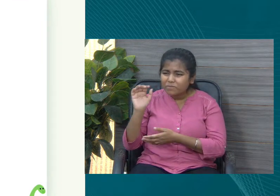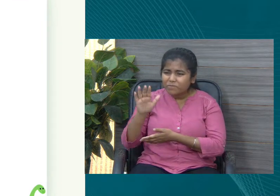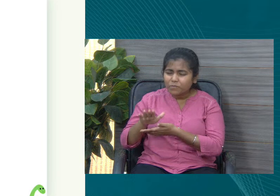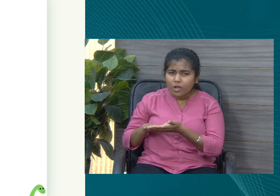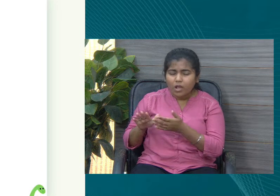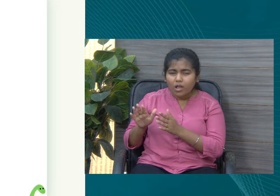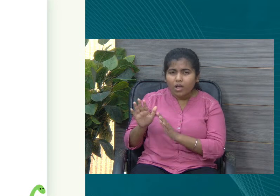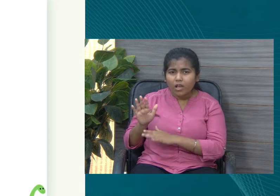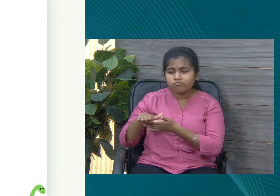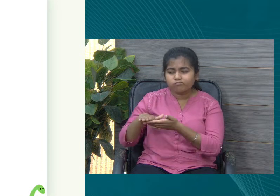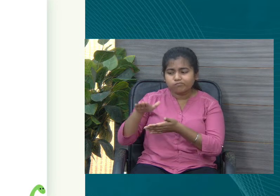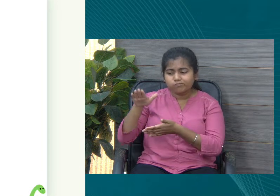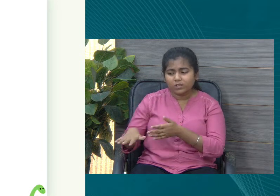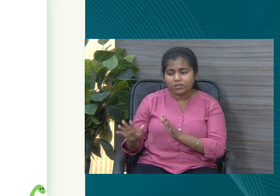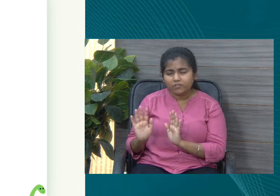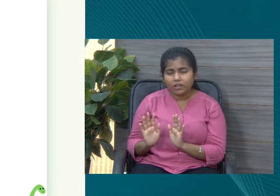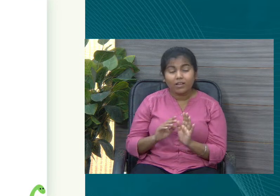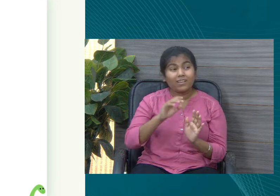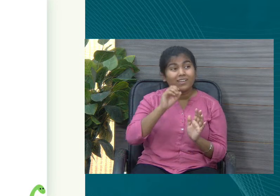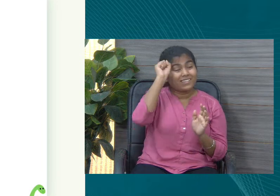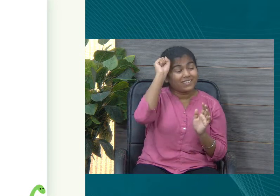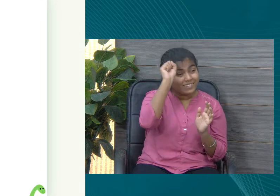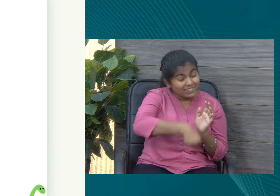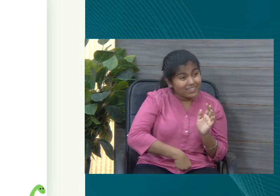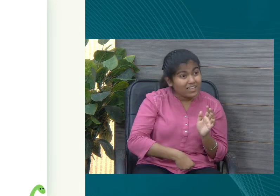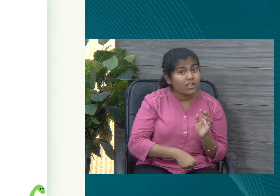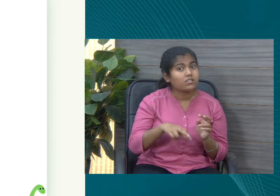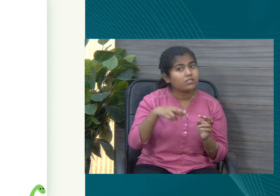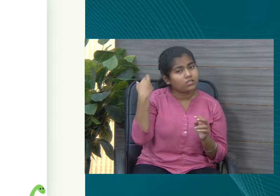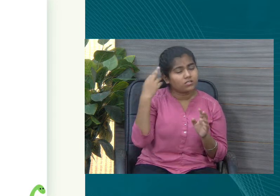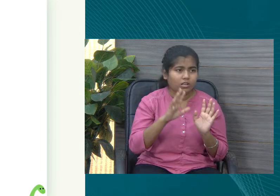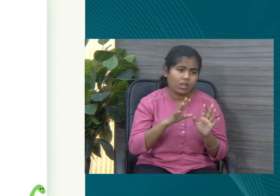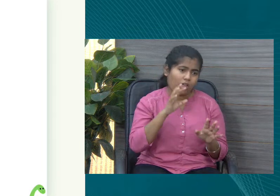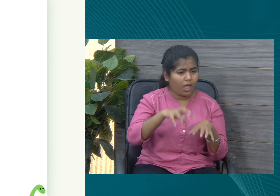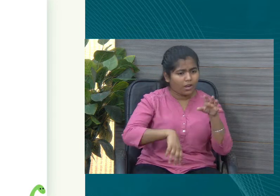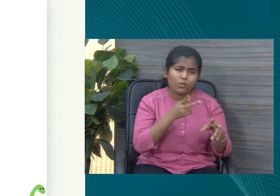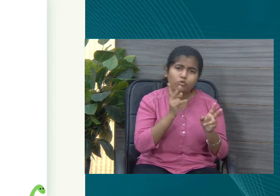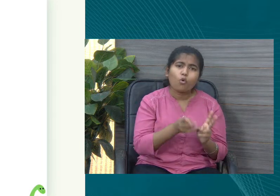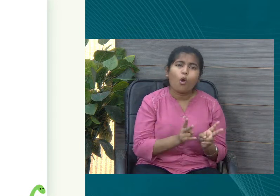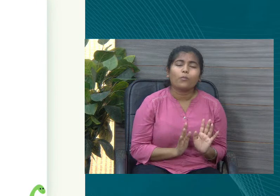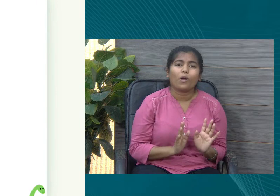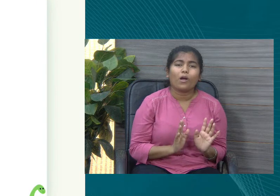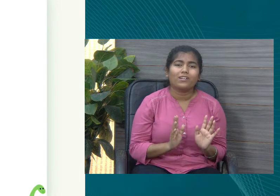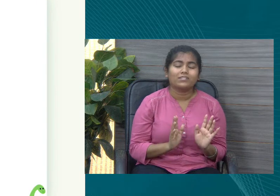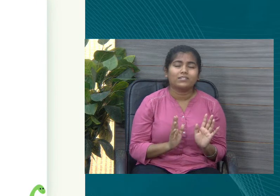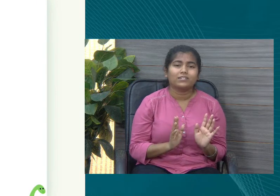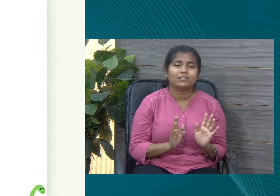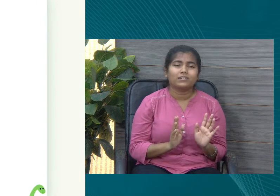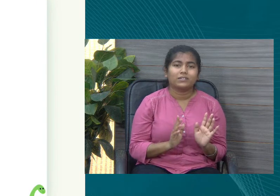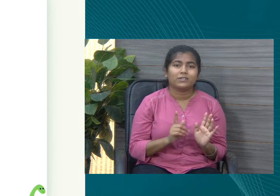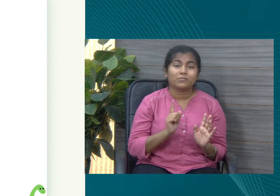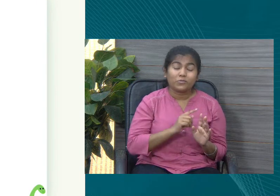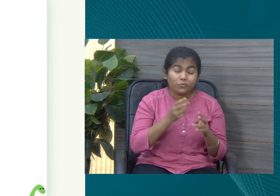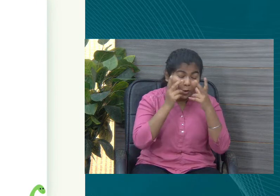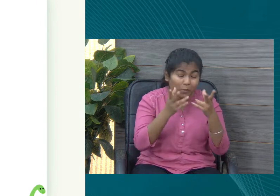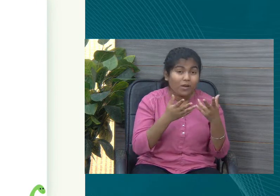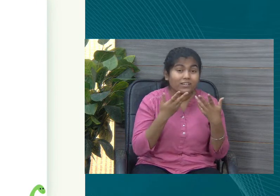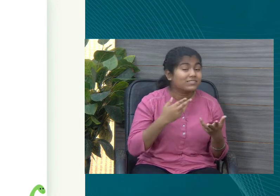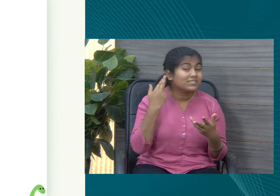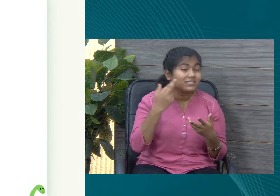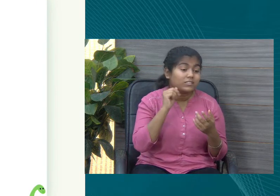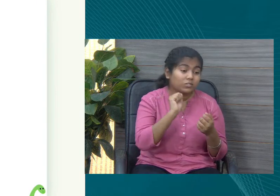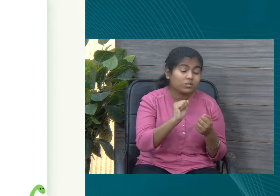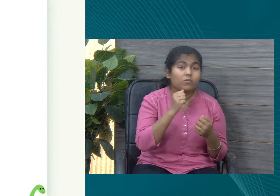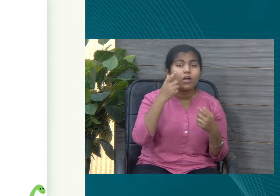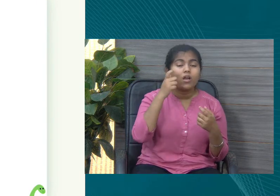can be the reason. Yes, who is the next because one? Animals could be there. And over here, if you see on this island,